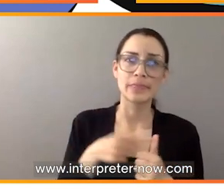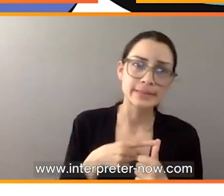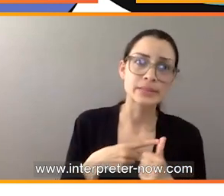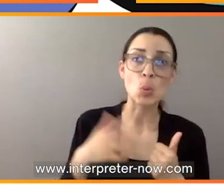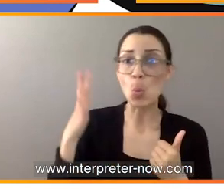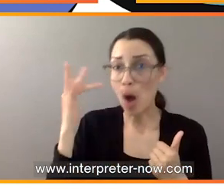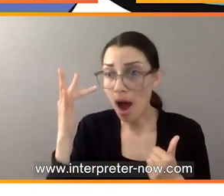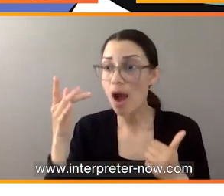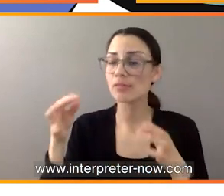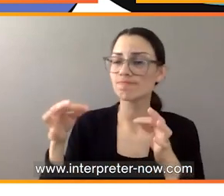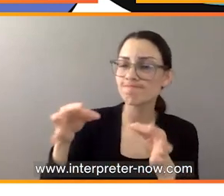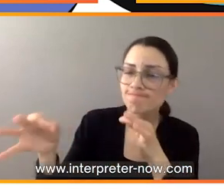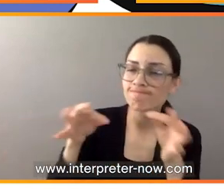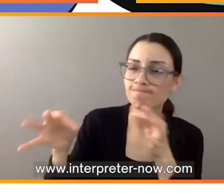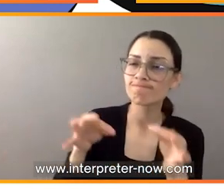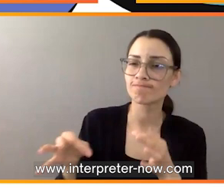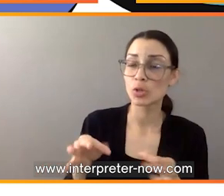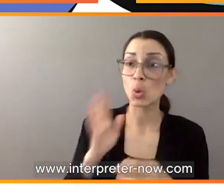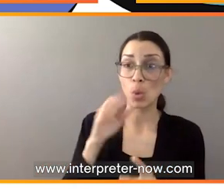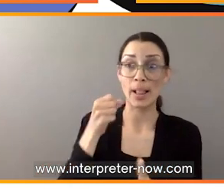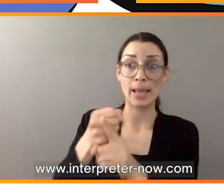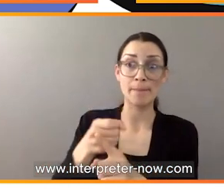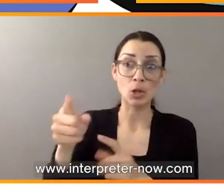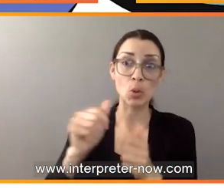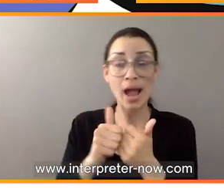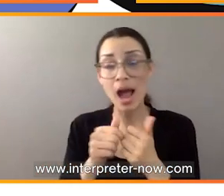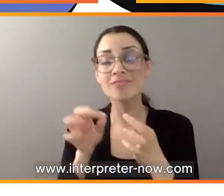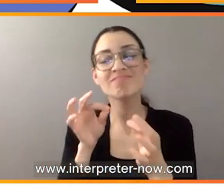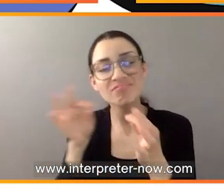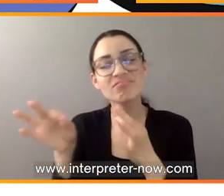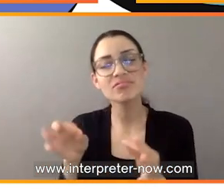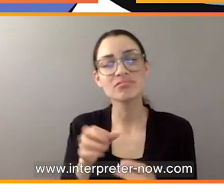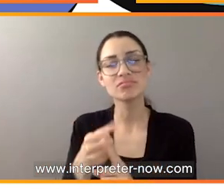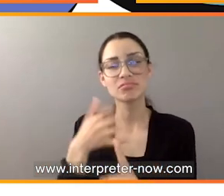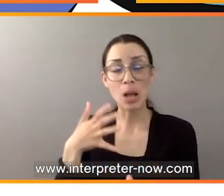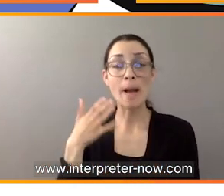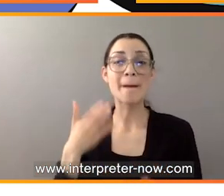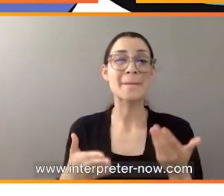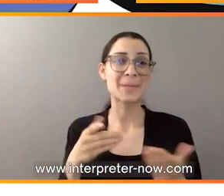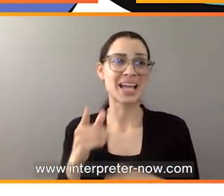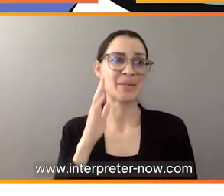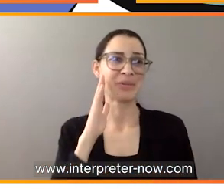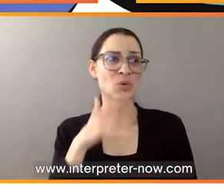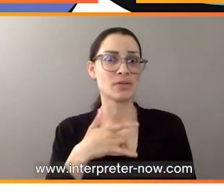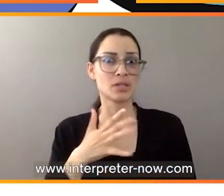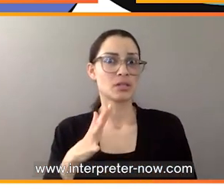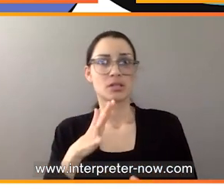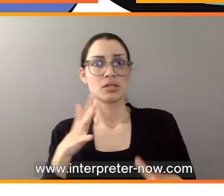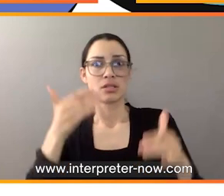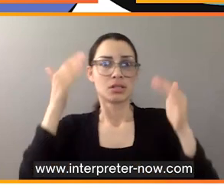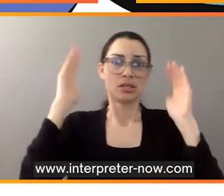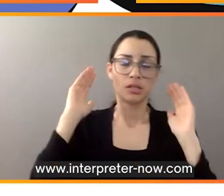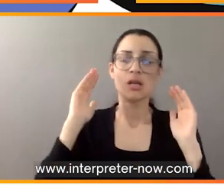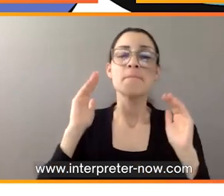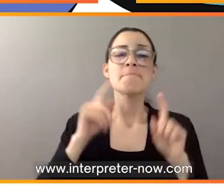and here's what that might mean for you. I think people will feel more empowered, although it may not feel great, especially in situations